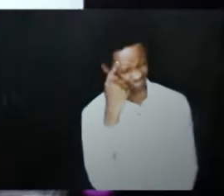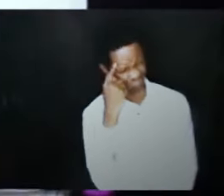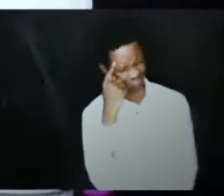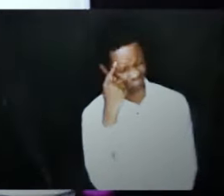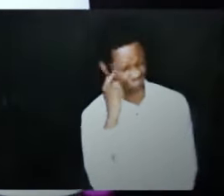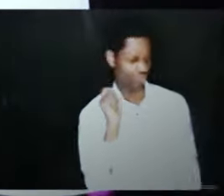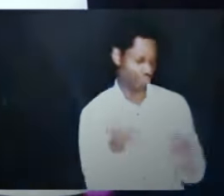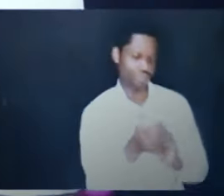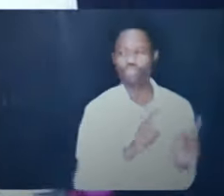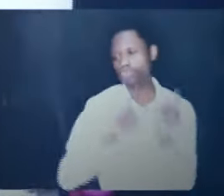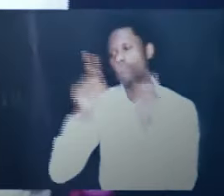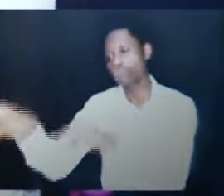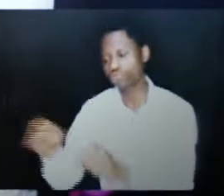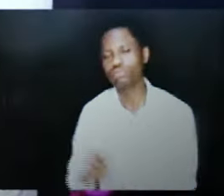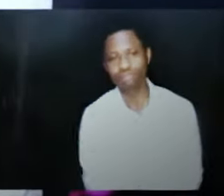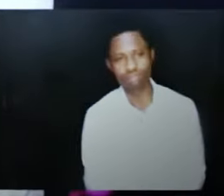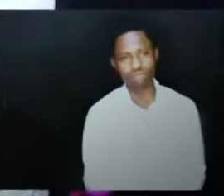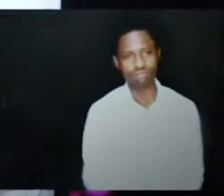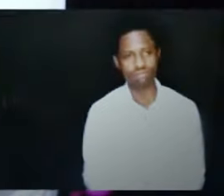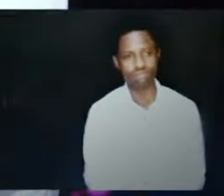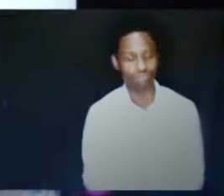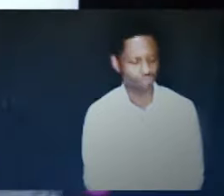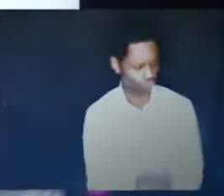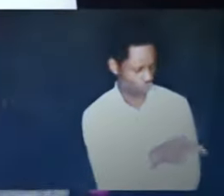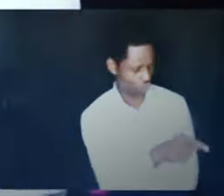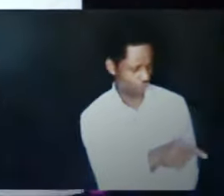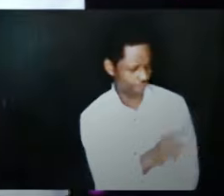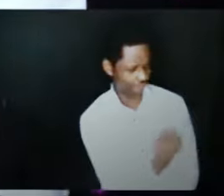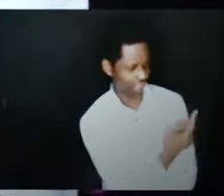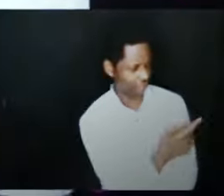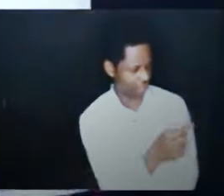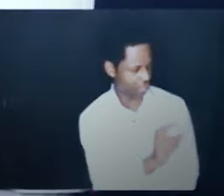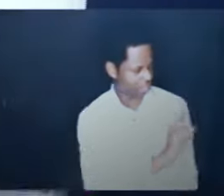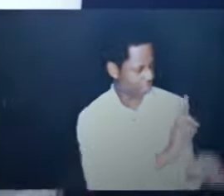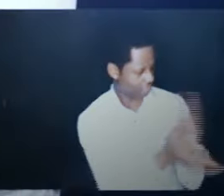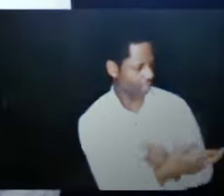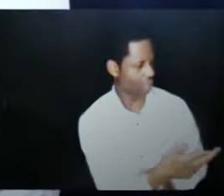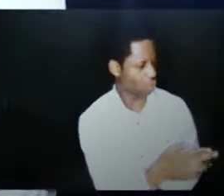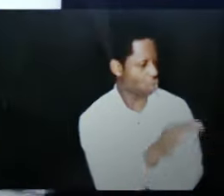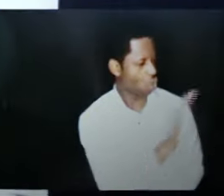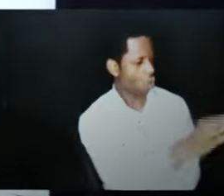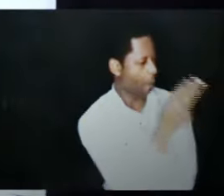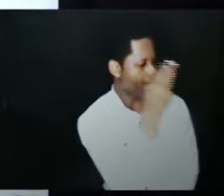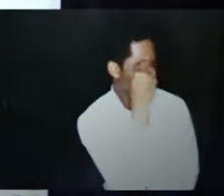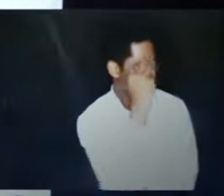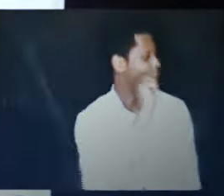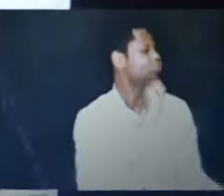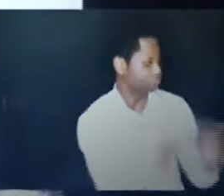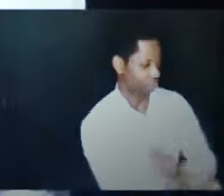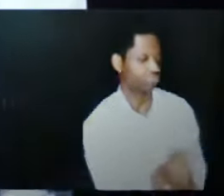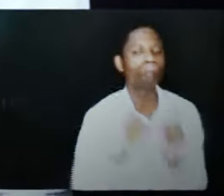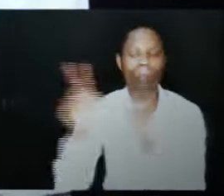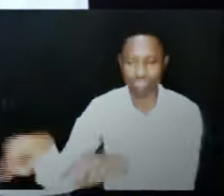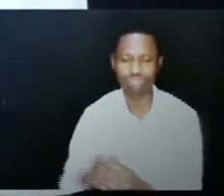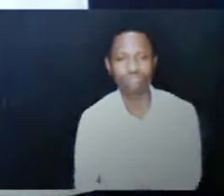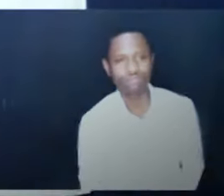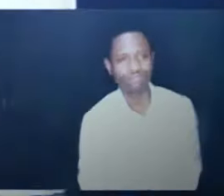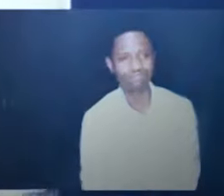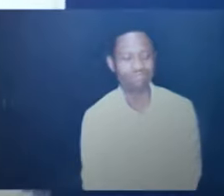he has repented. He changed the mind and went.